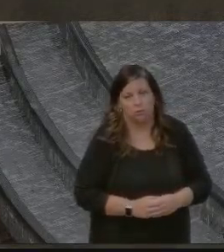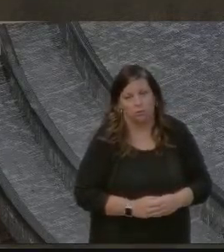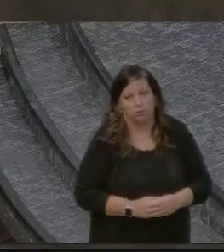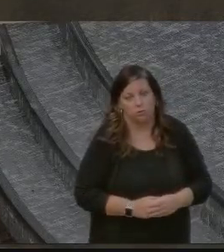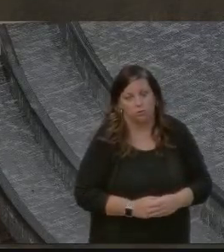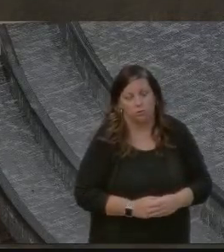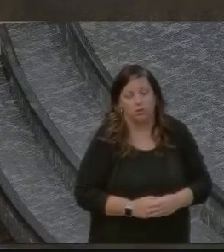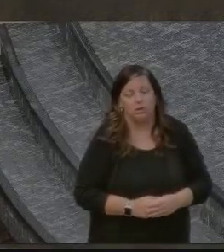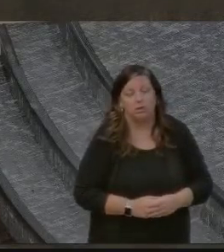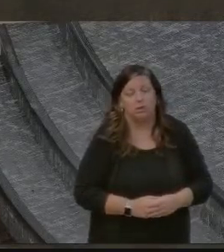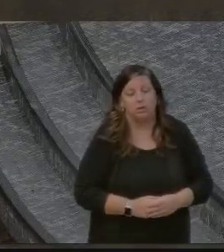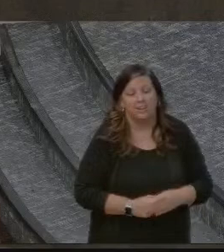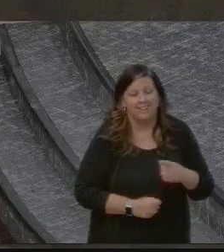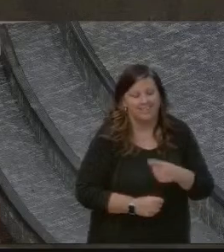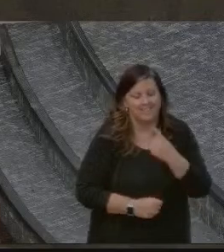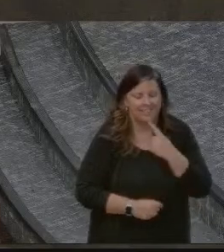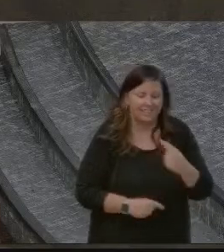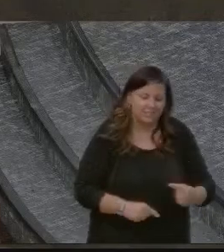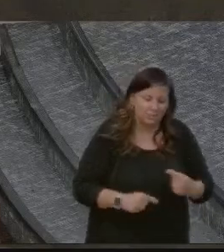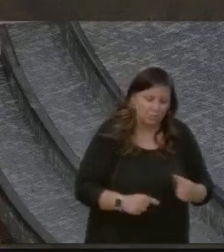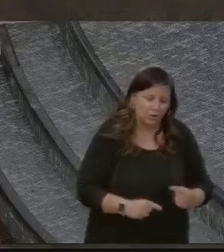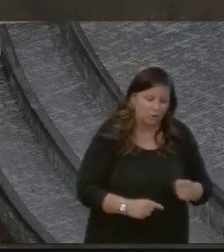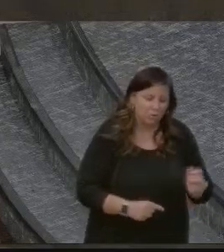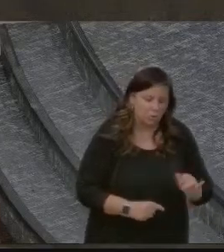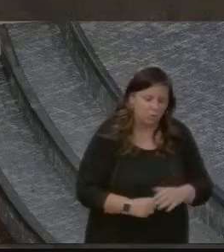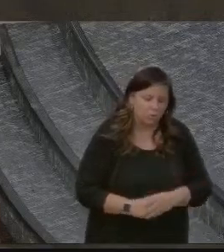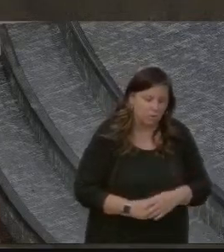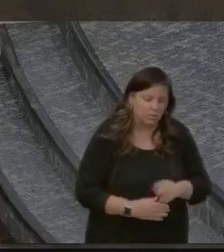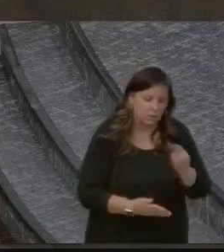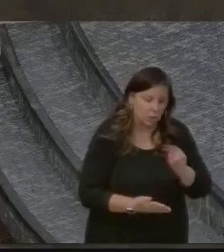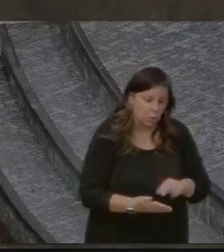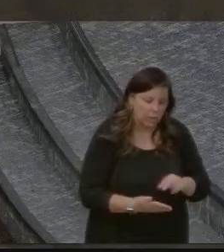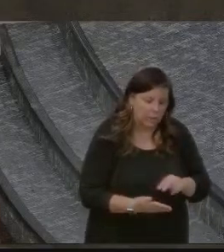And he said he kind of struggled with that as well, just looking and